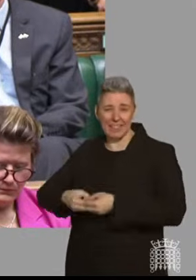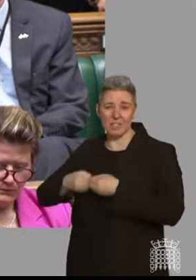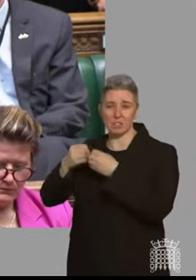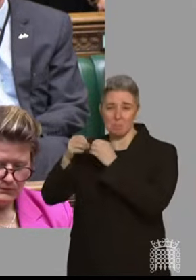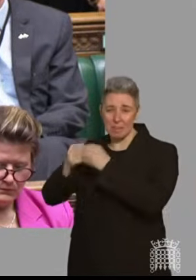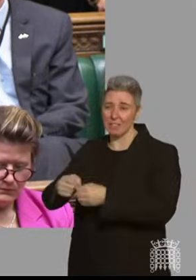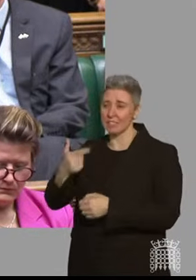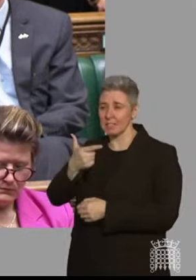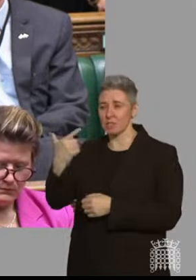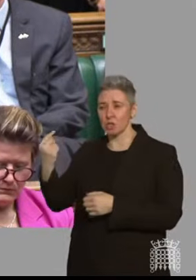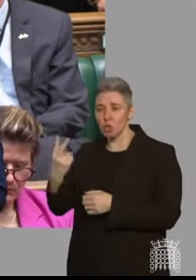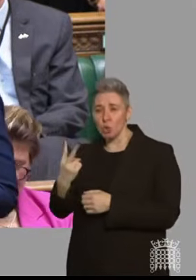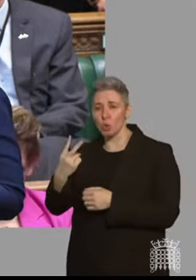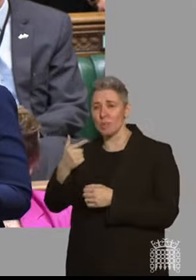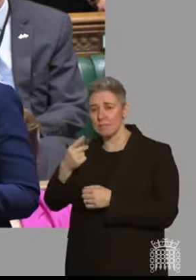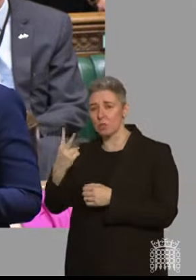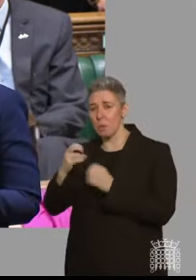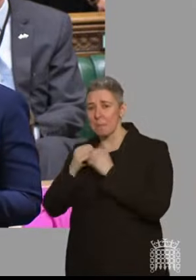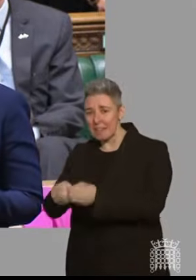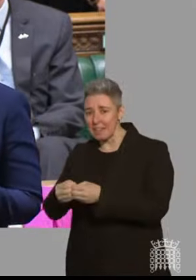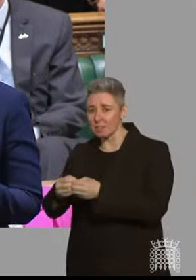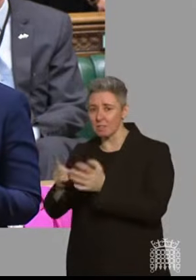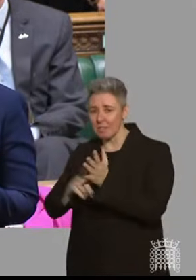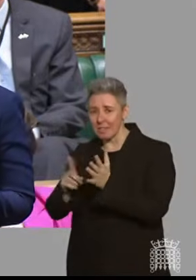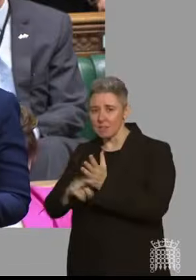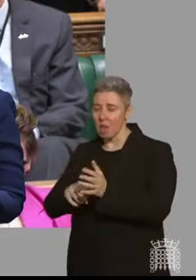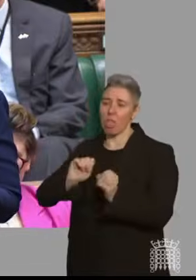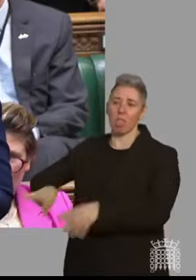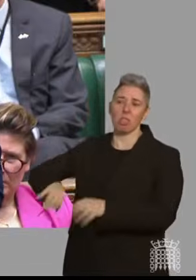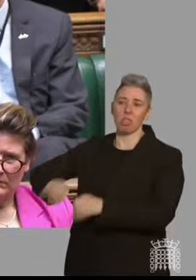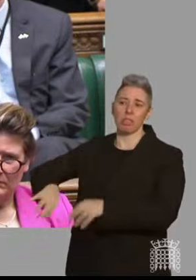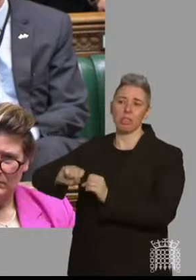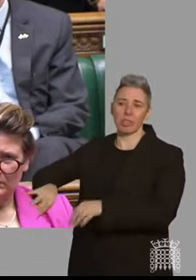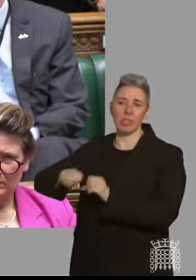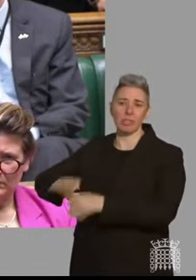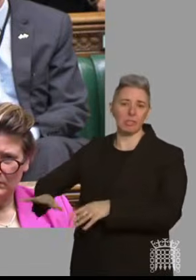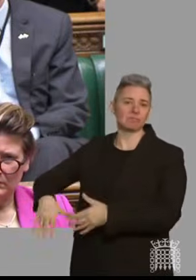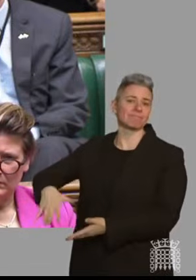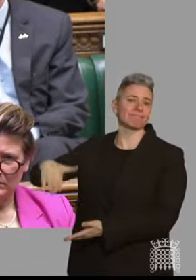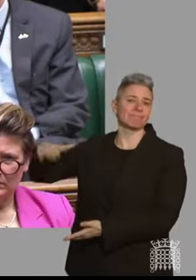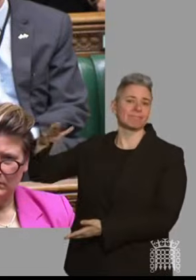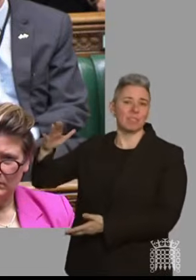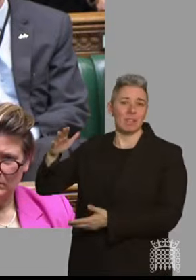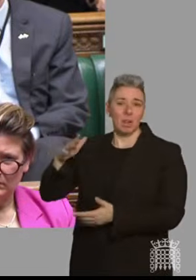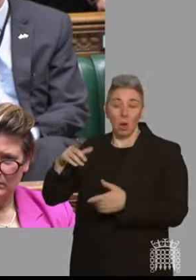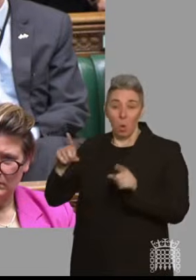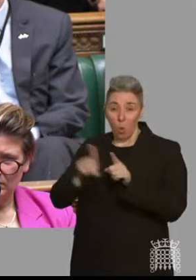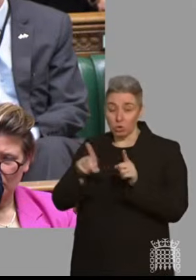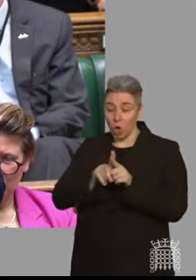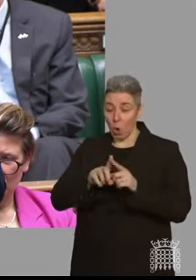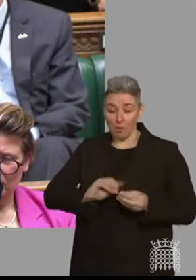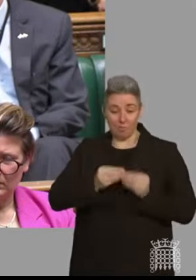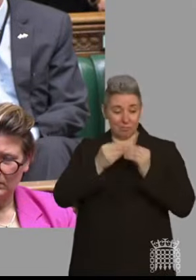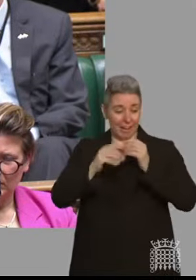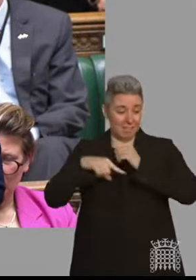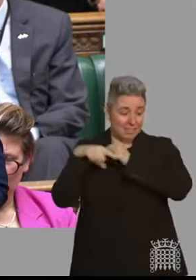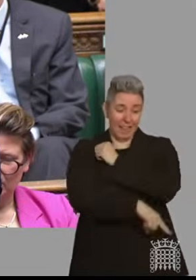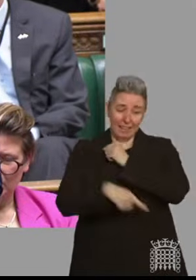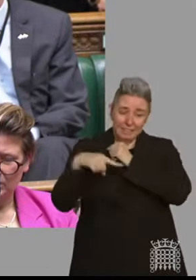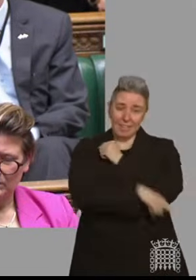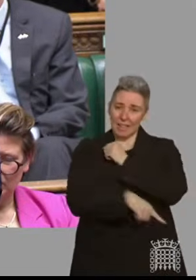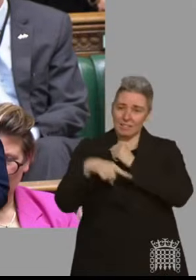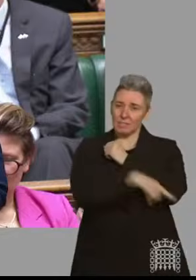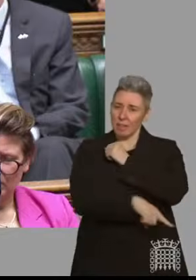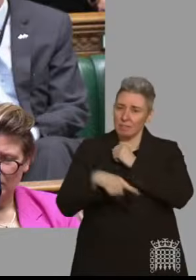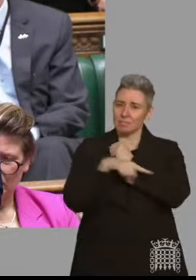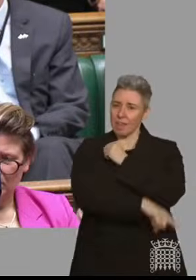still refusing to publish their contingency plans for the collapse of our country's biggest water firm. So, yes or no,